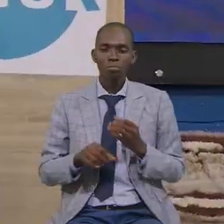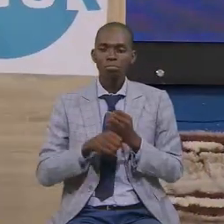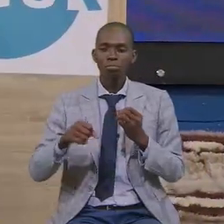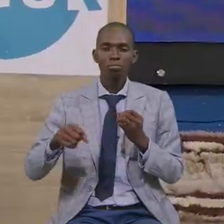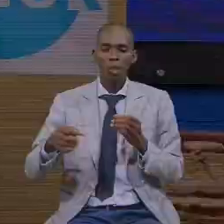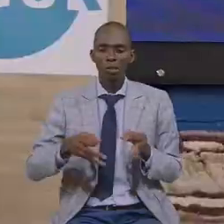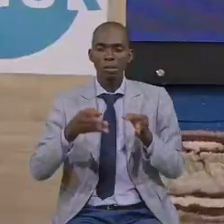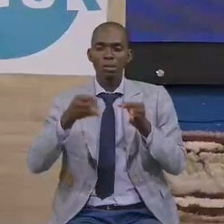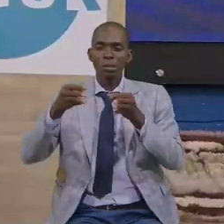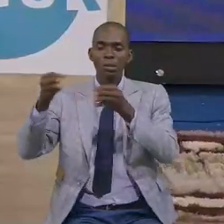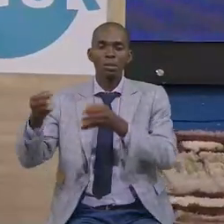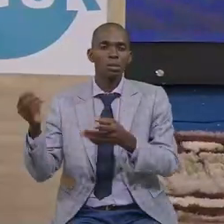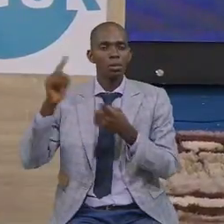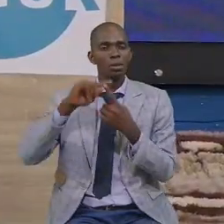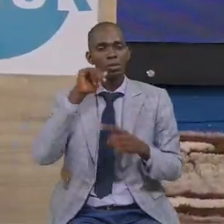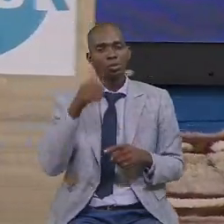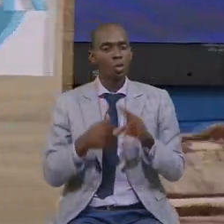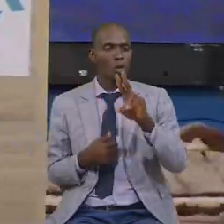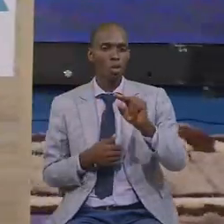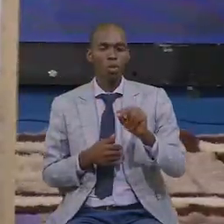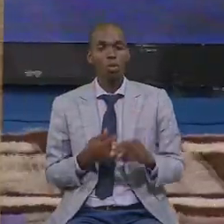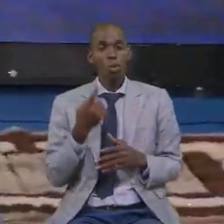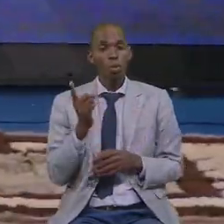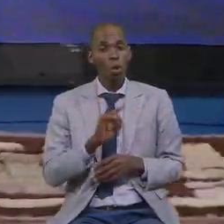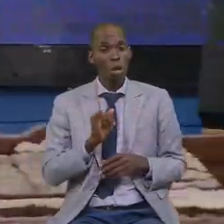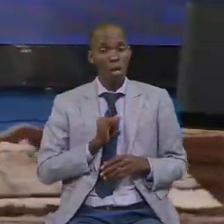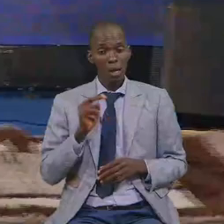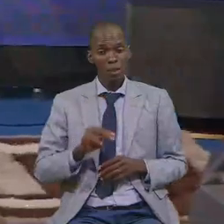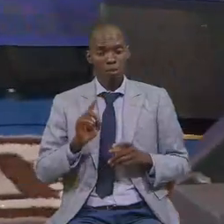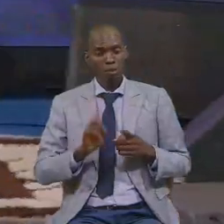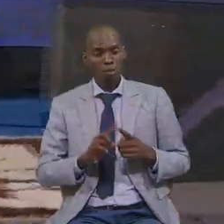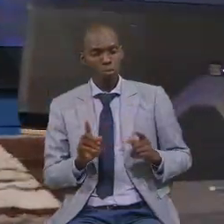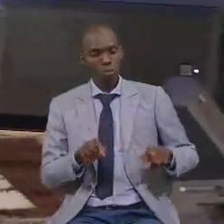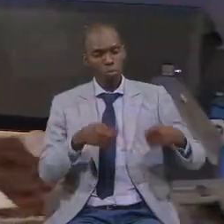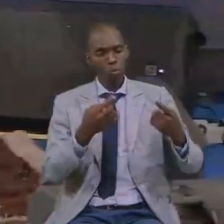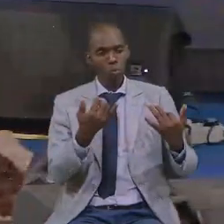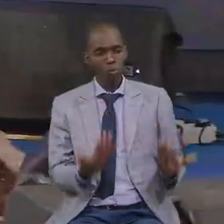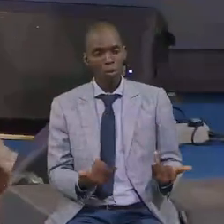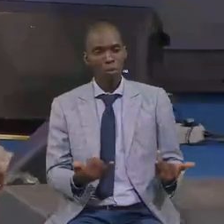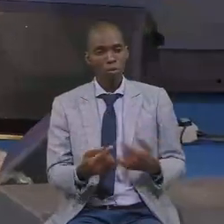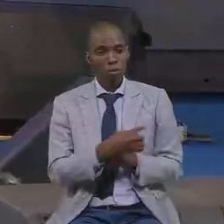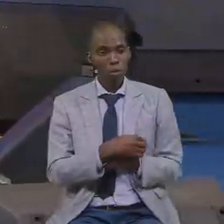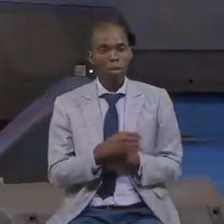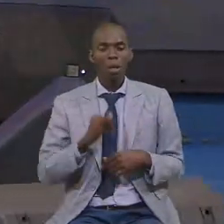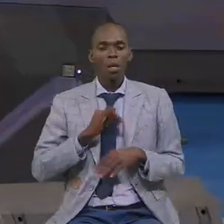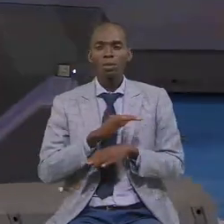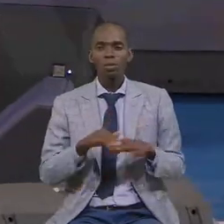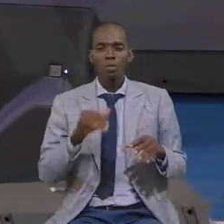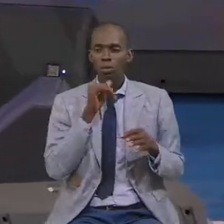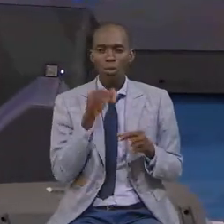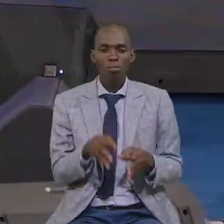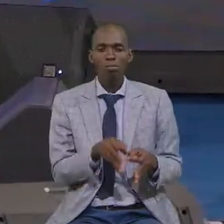until tomorrow. Where I need to reach today, I do not delay